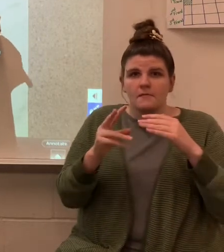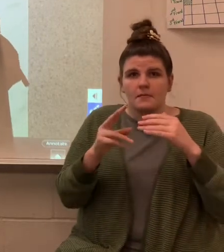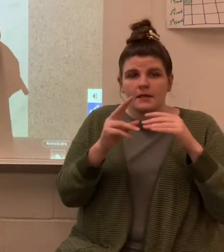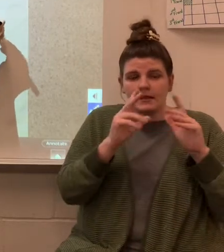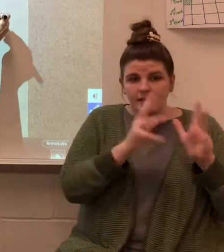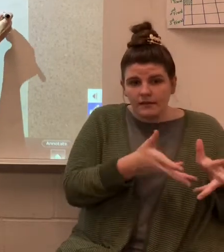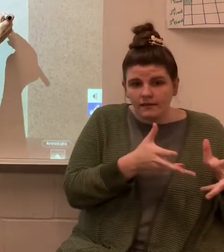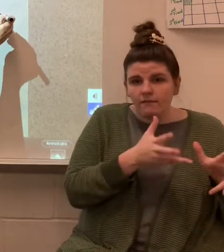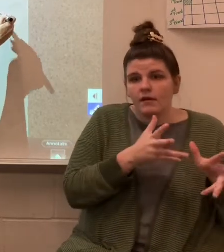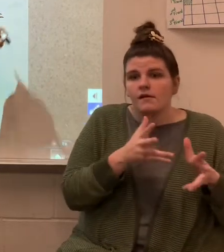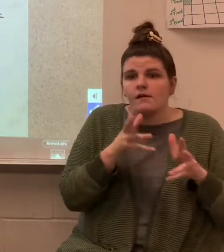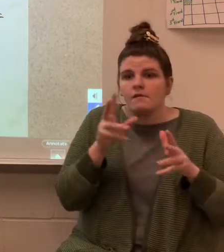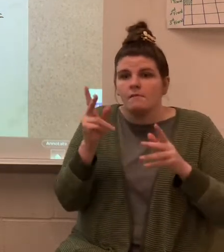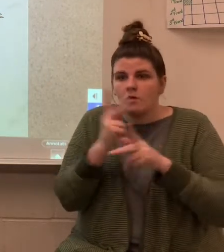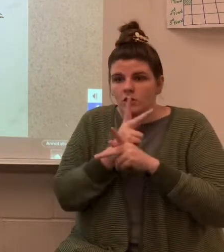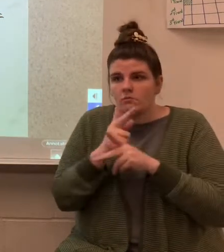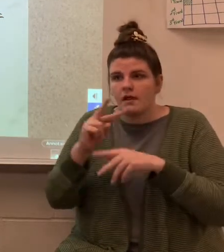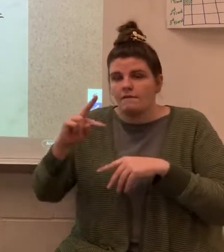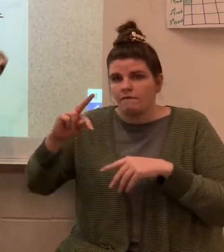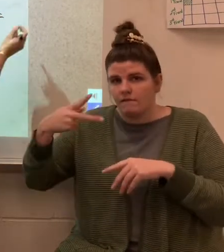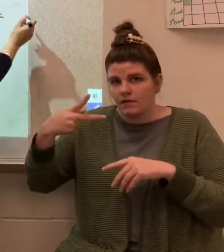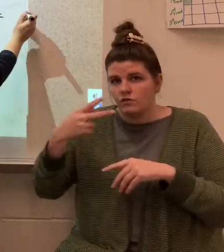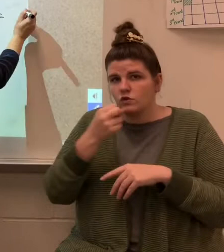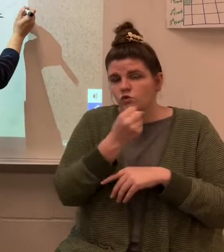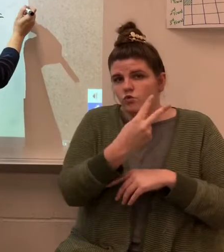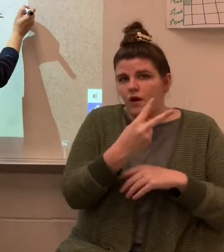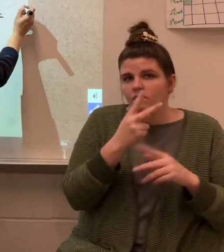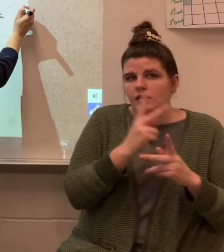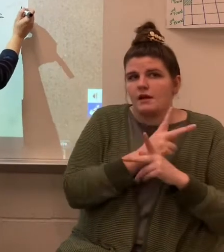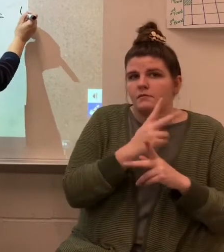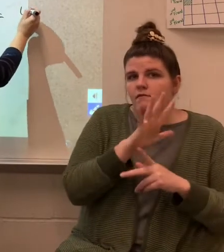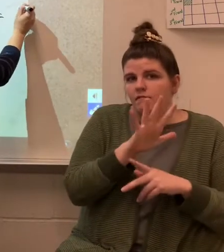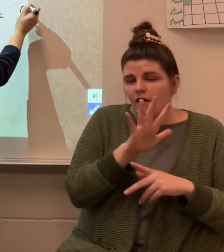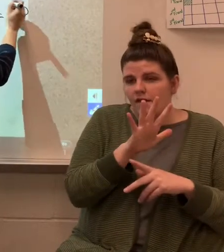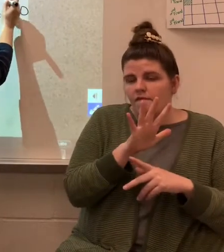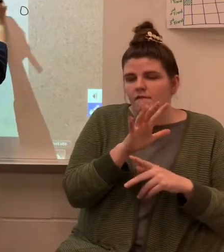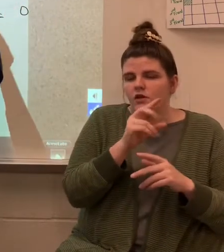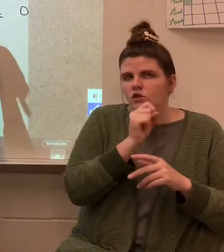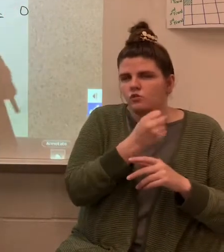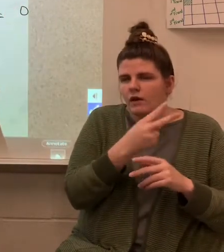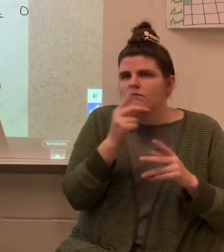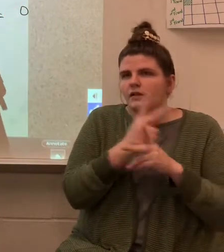flip. 12 times 5,